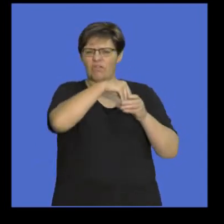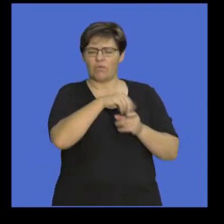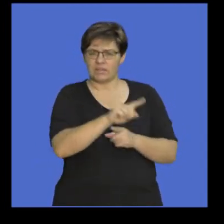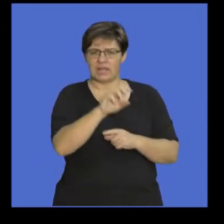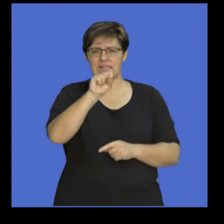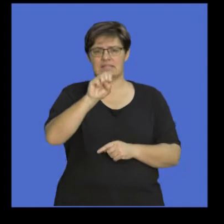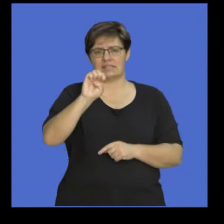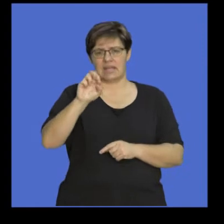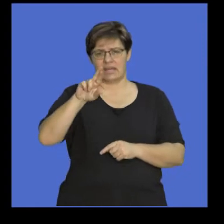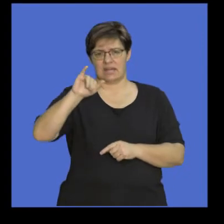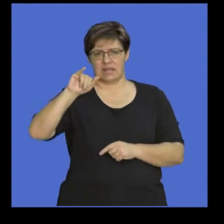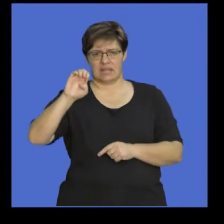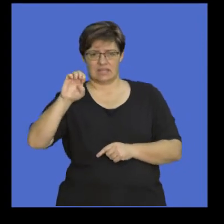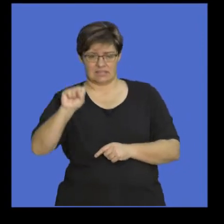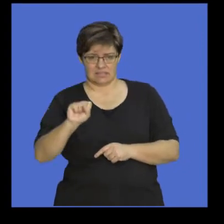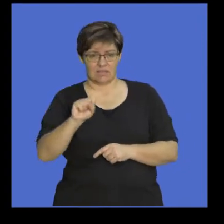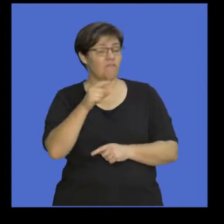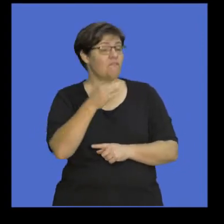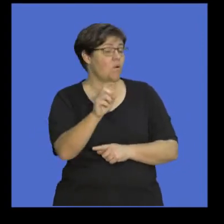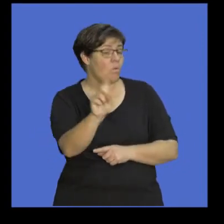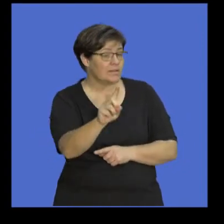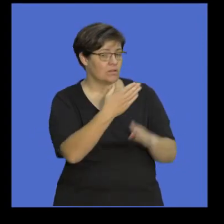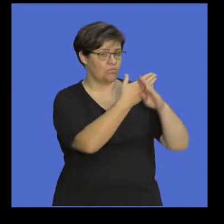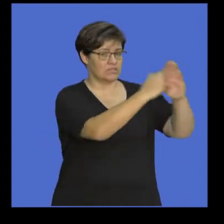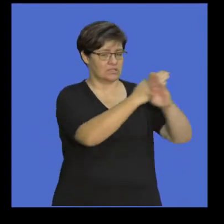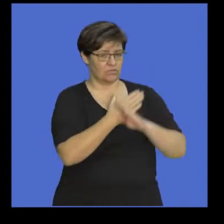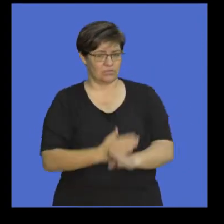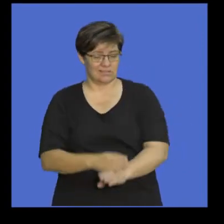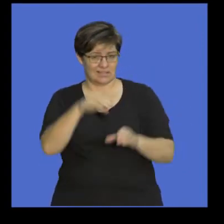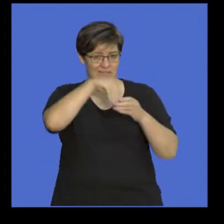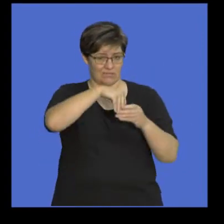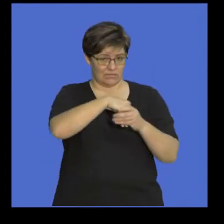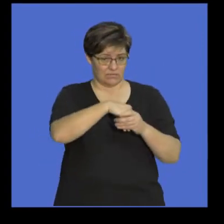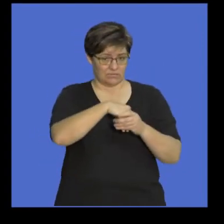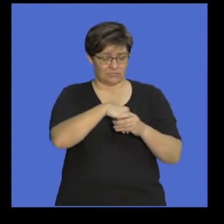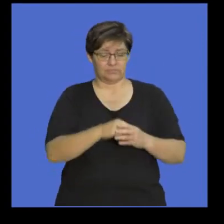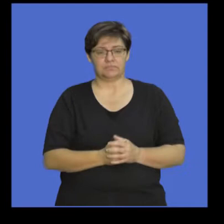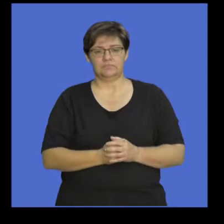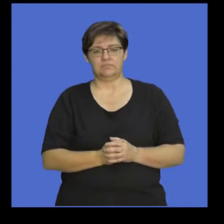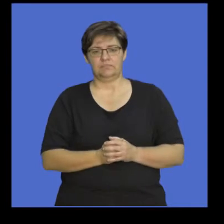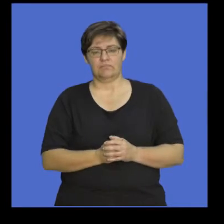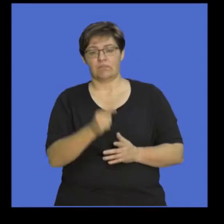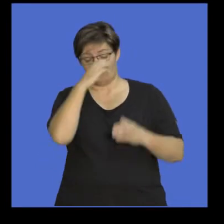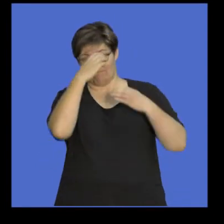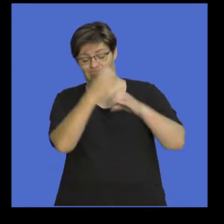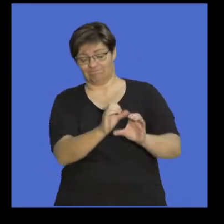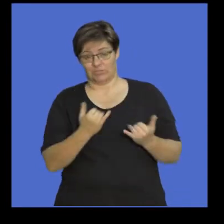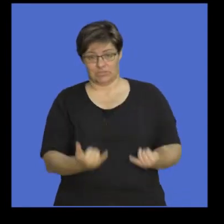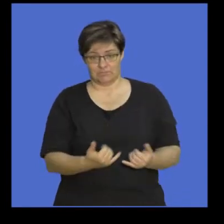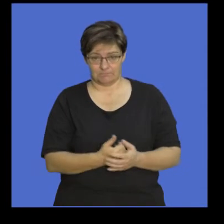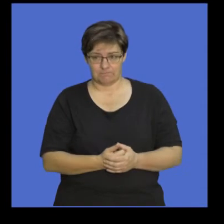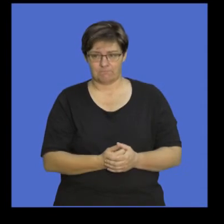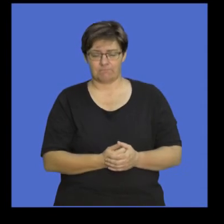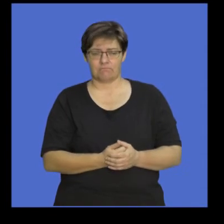series circuit with respect to resistance, because this is what it's all about. So this is our focus for